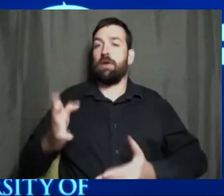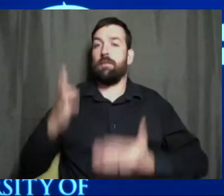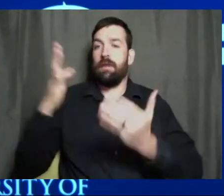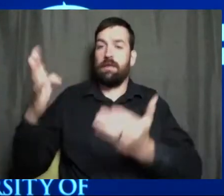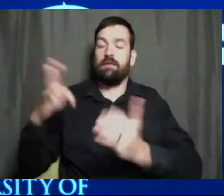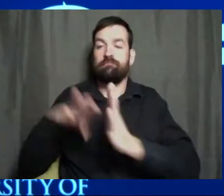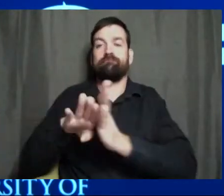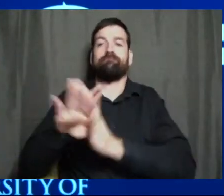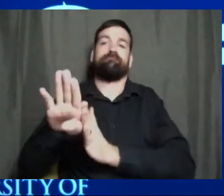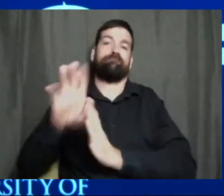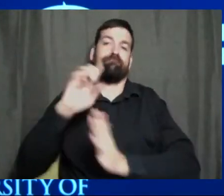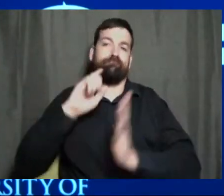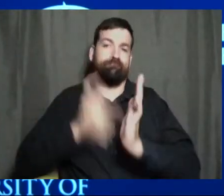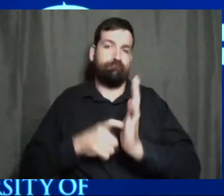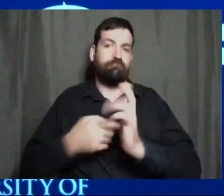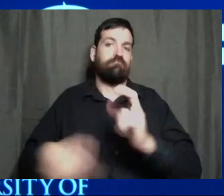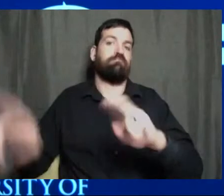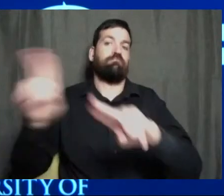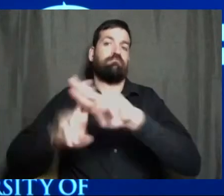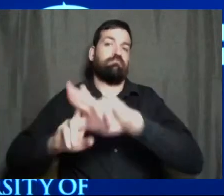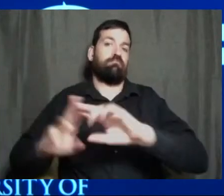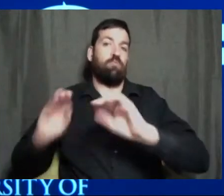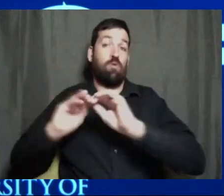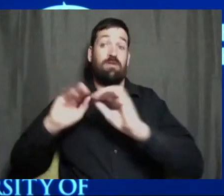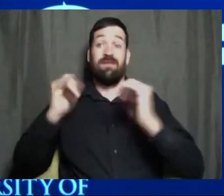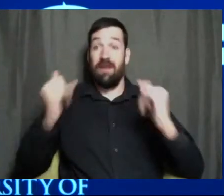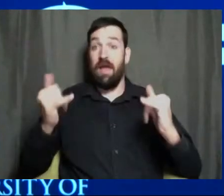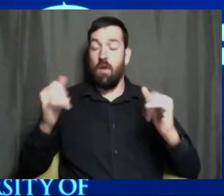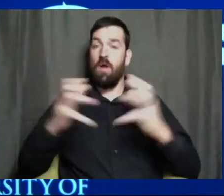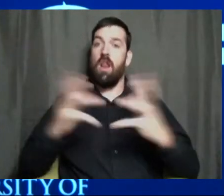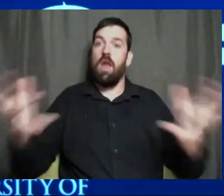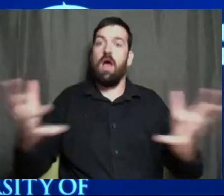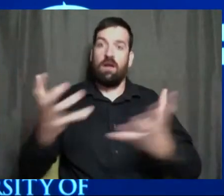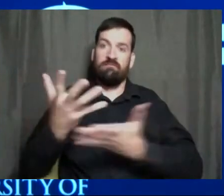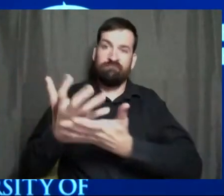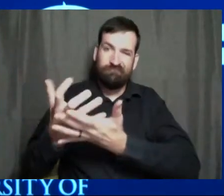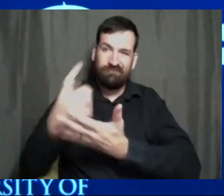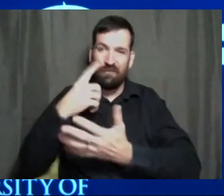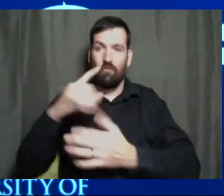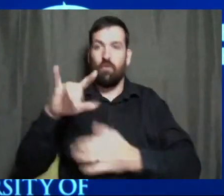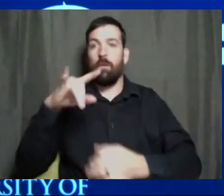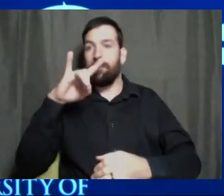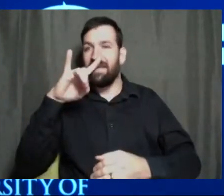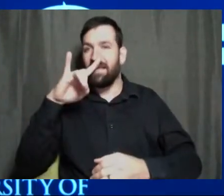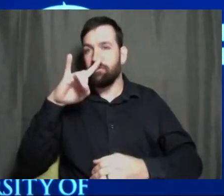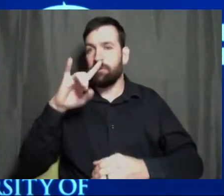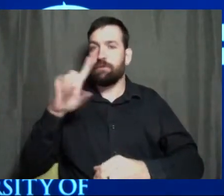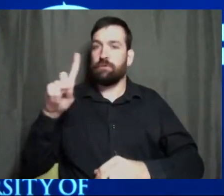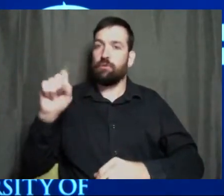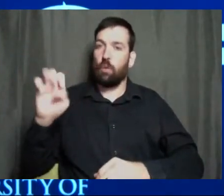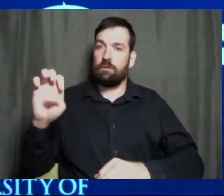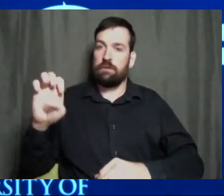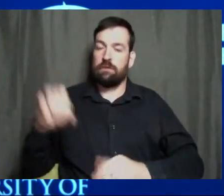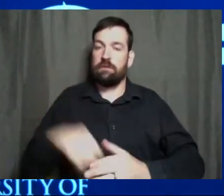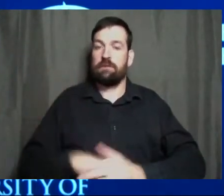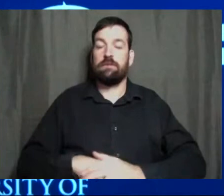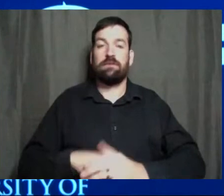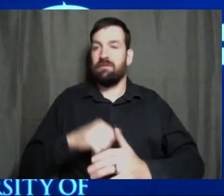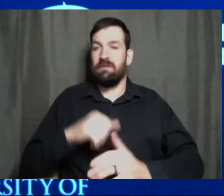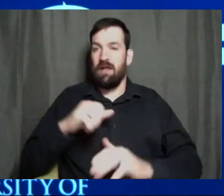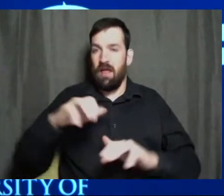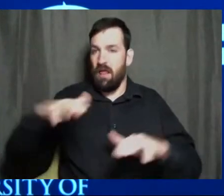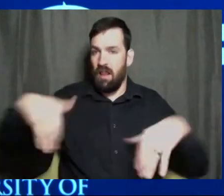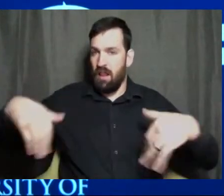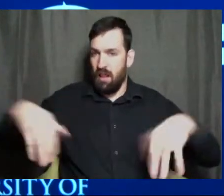uptick, and now we are having a lot of demand for those pediatric doses. We are not quite ready for that because there's a lot of